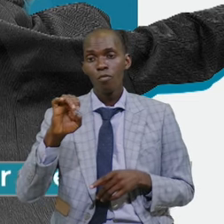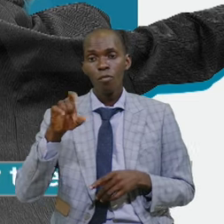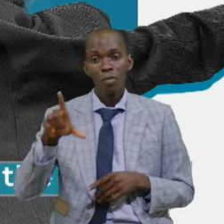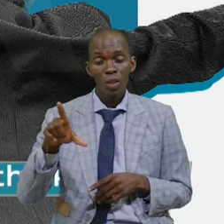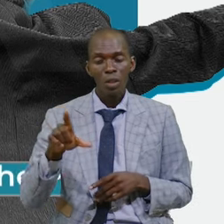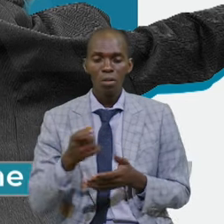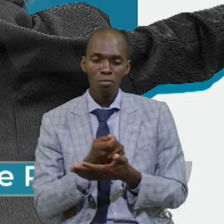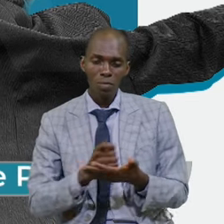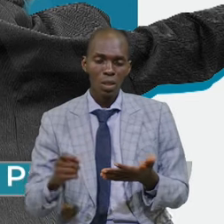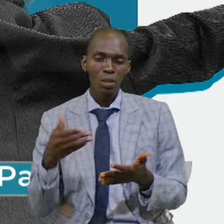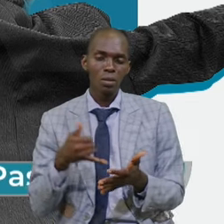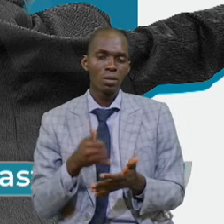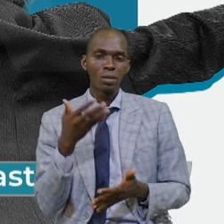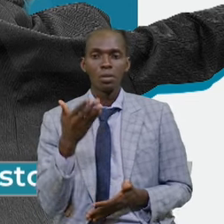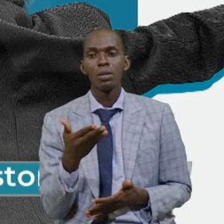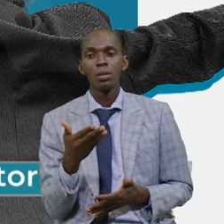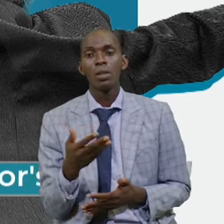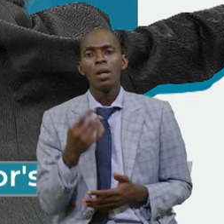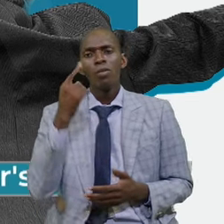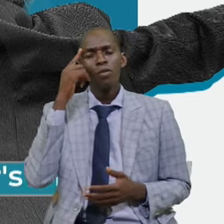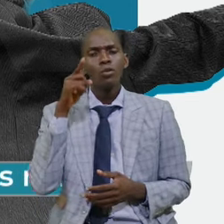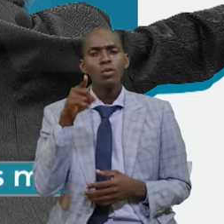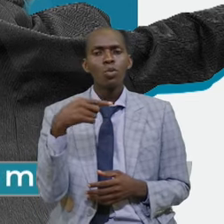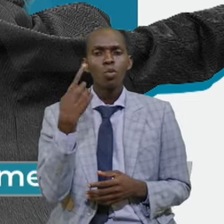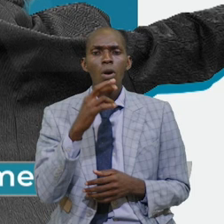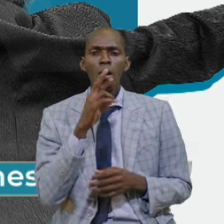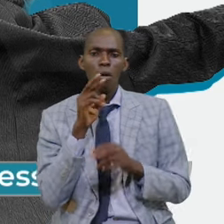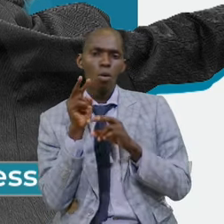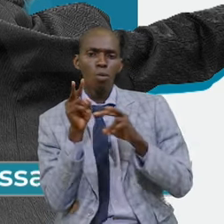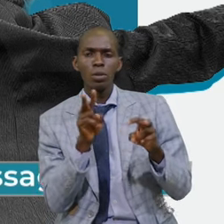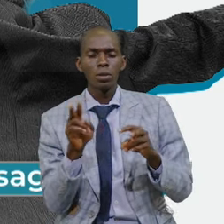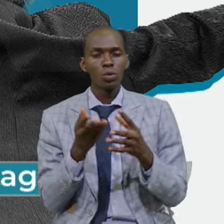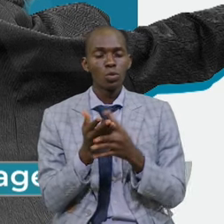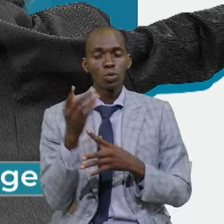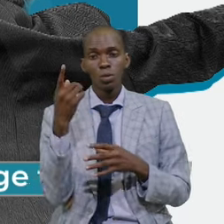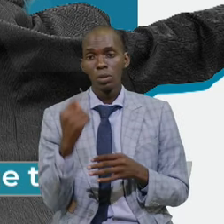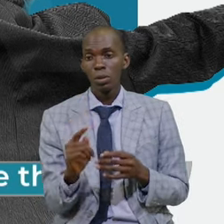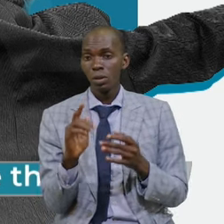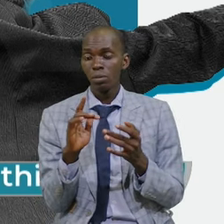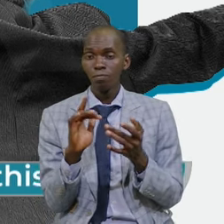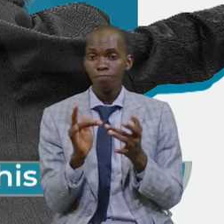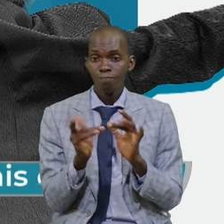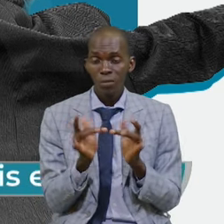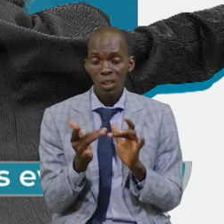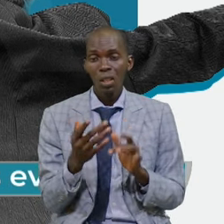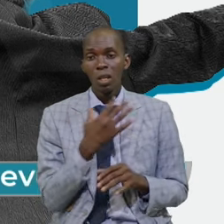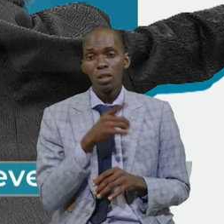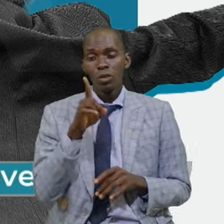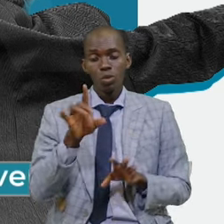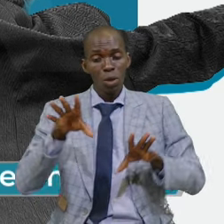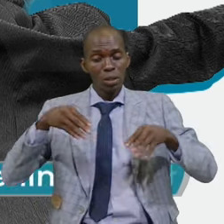If you are watching online and you gave your life to Christ after the pastor's message this